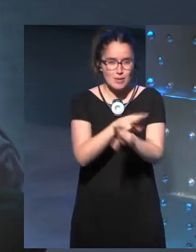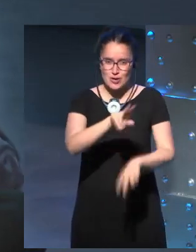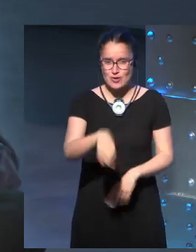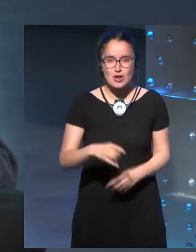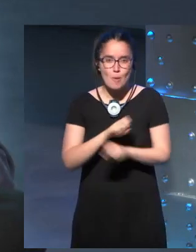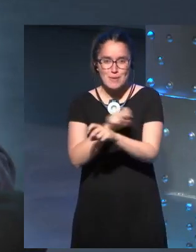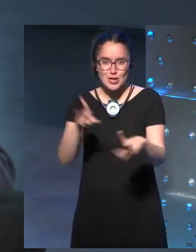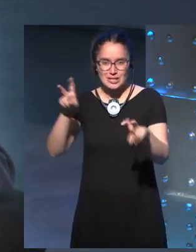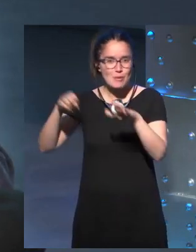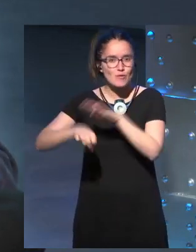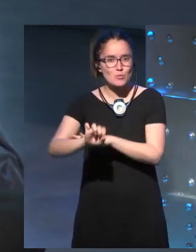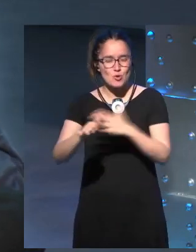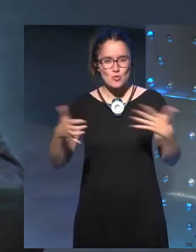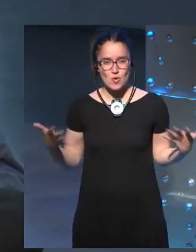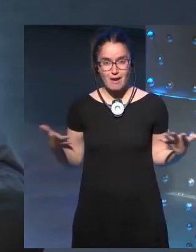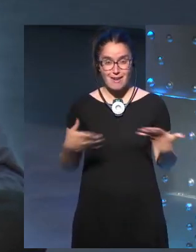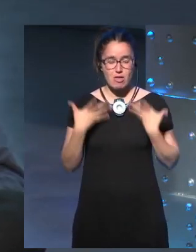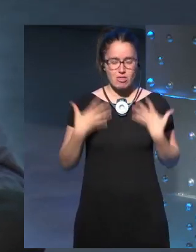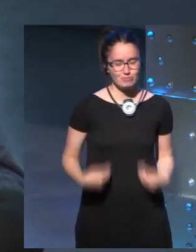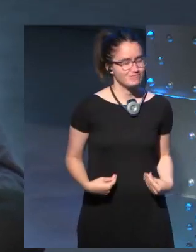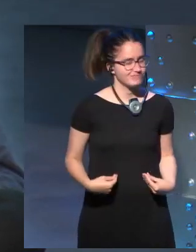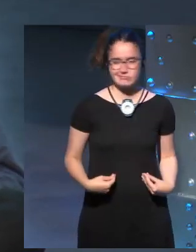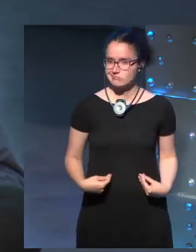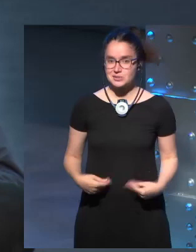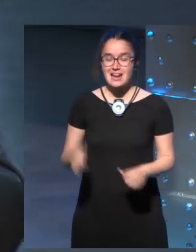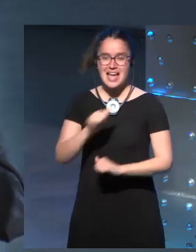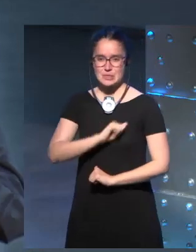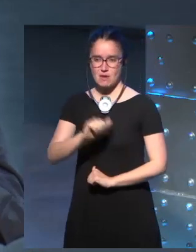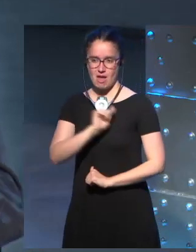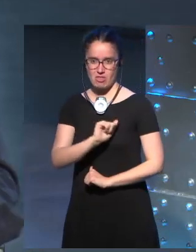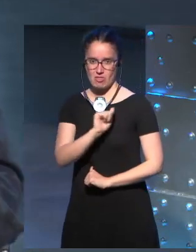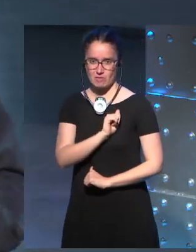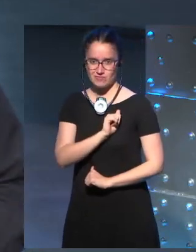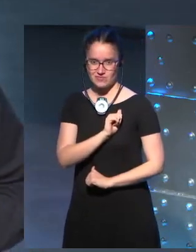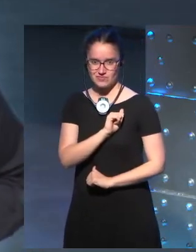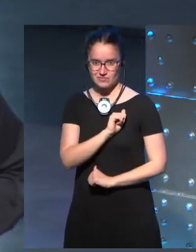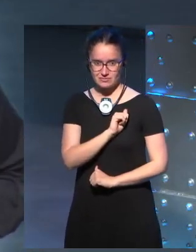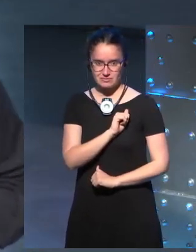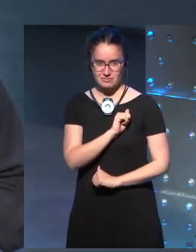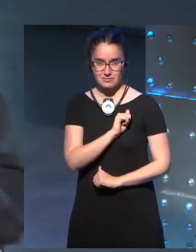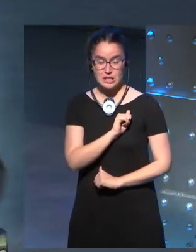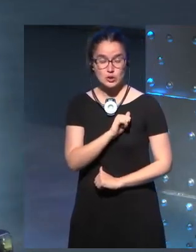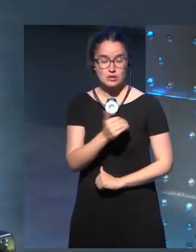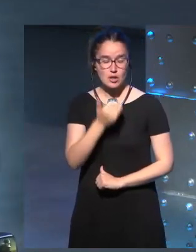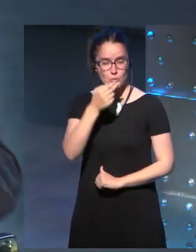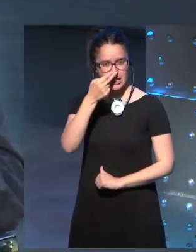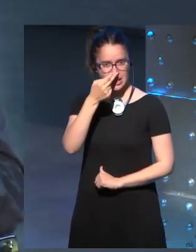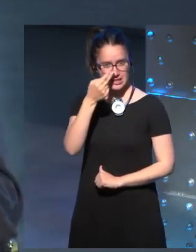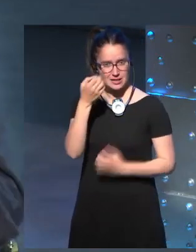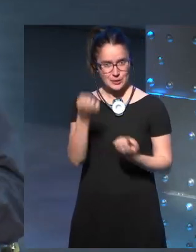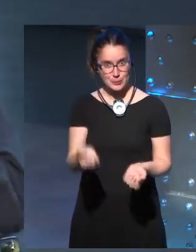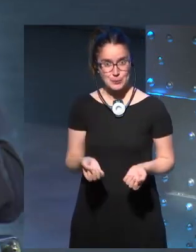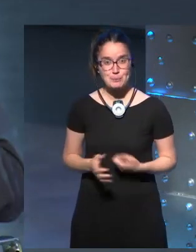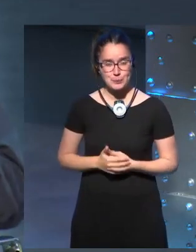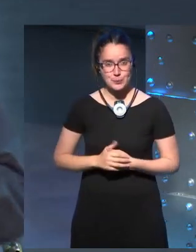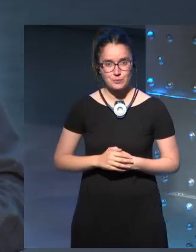about football is not disappointment, it's hope, right? And this is very interesting, you